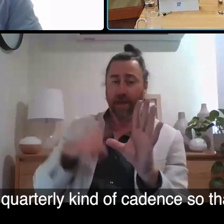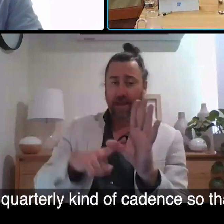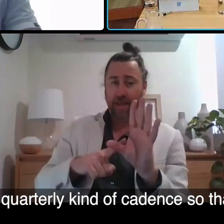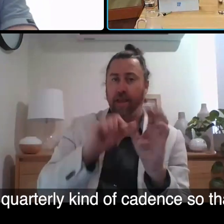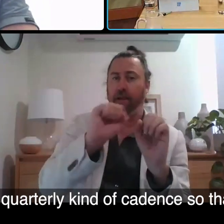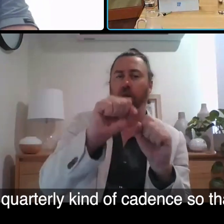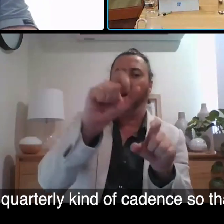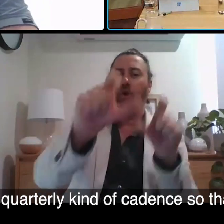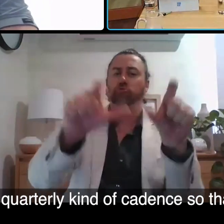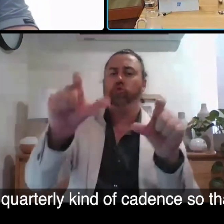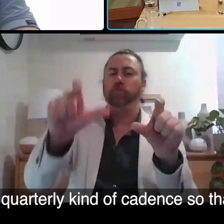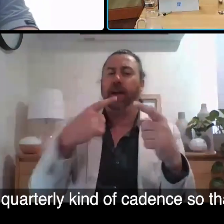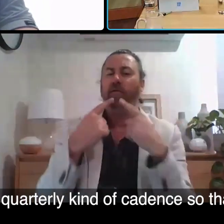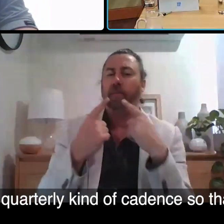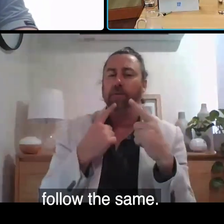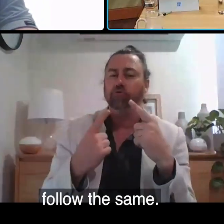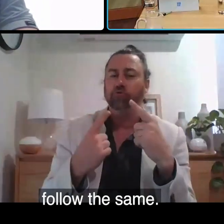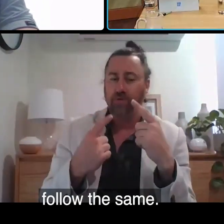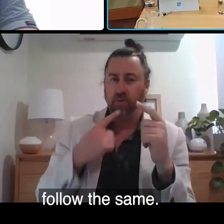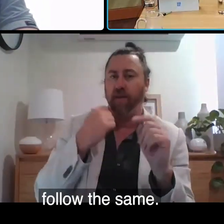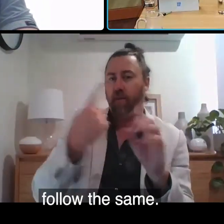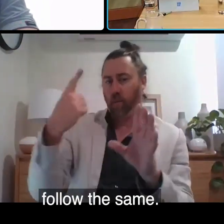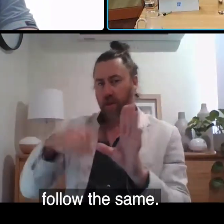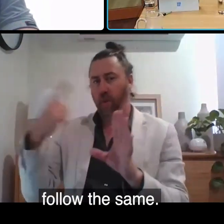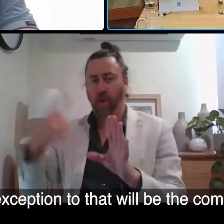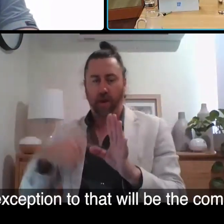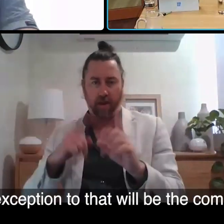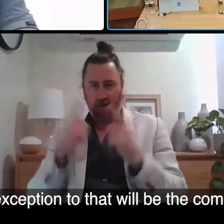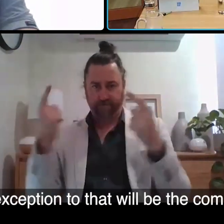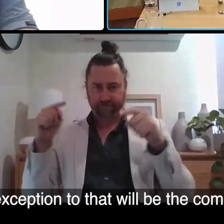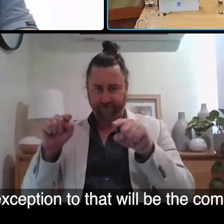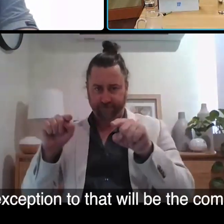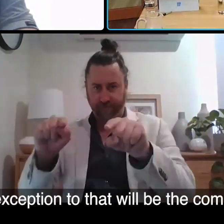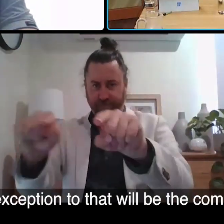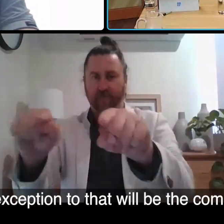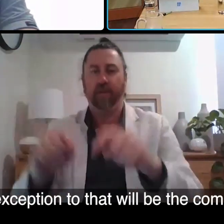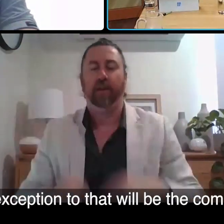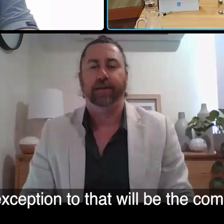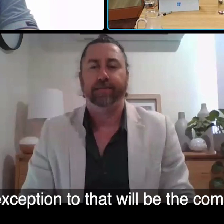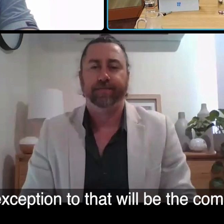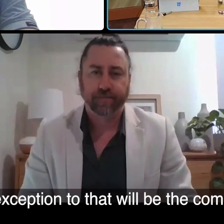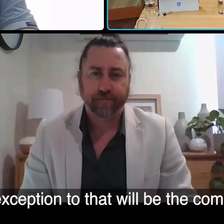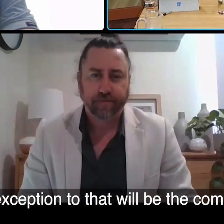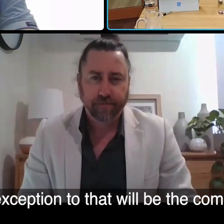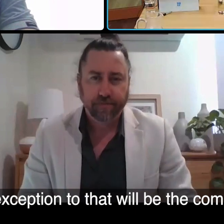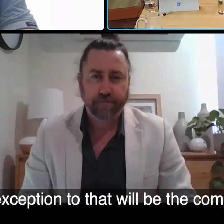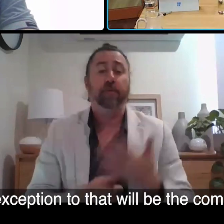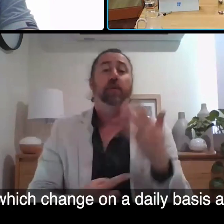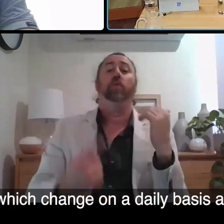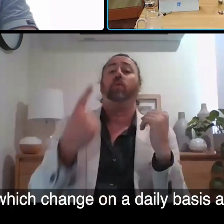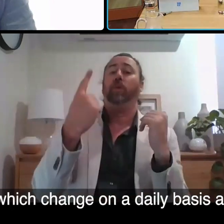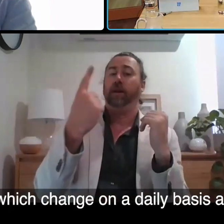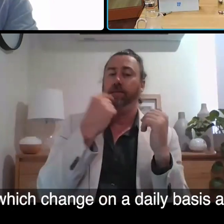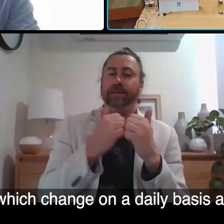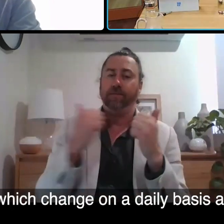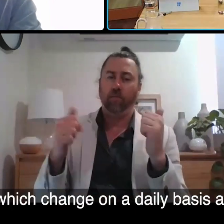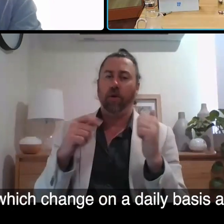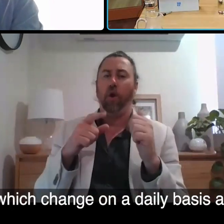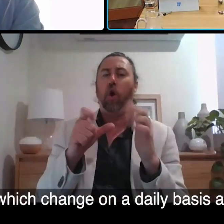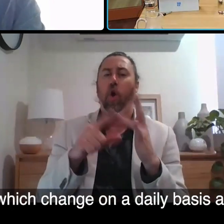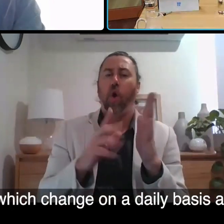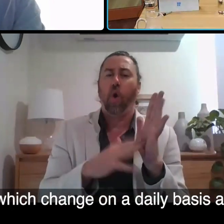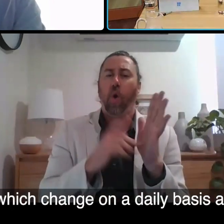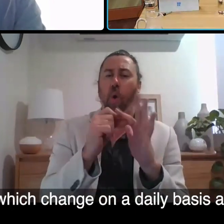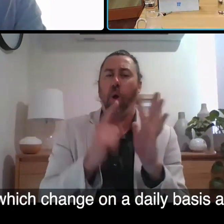quarterly kind of cadence, so that will follow the same. The only exception to that will be the compliance ratings, which change